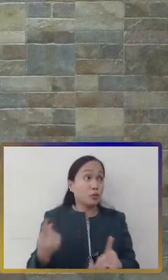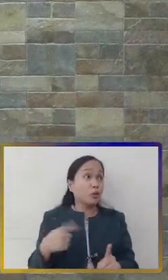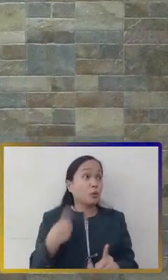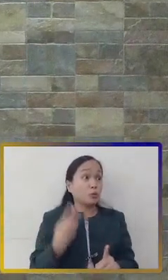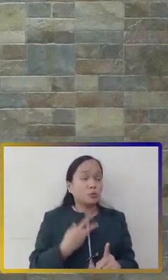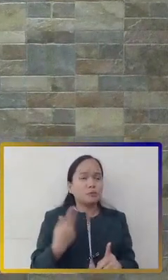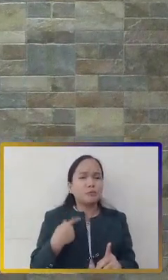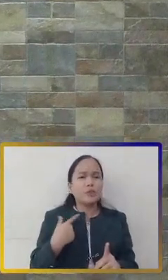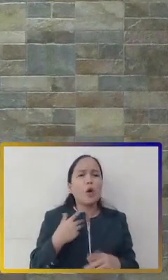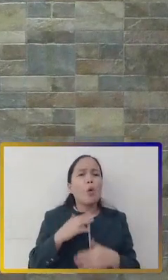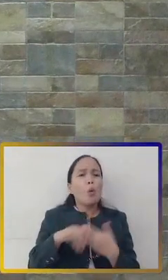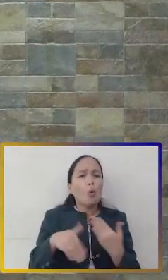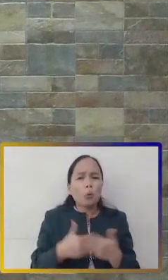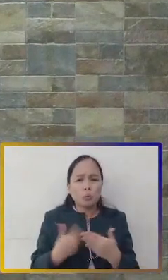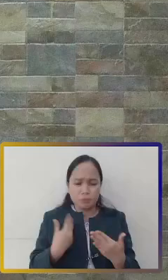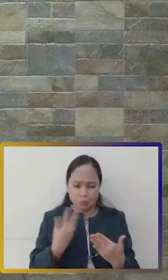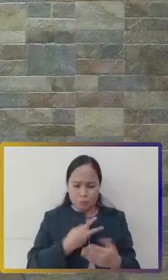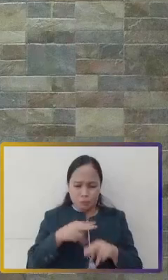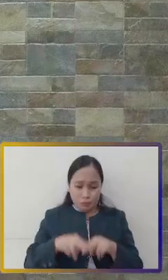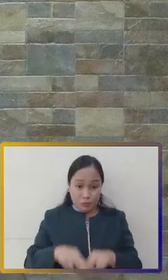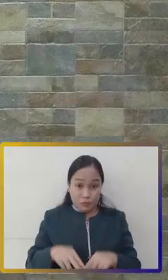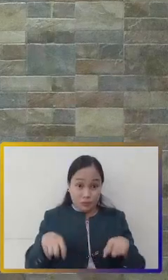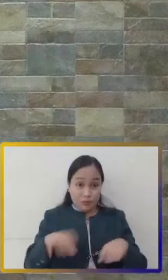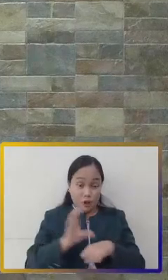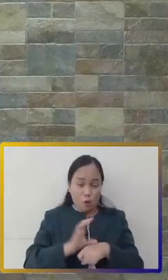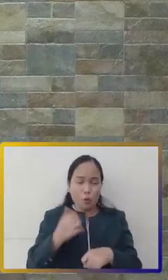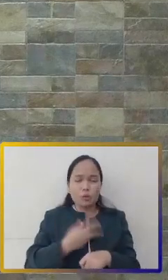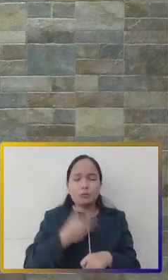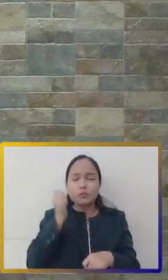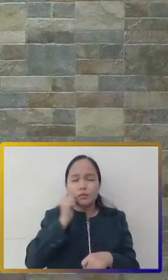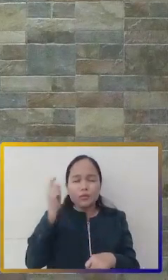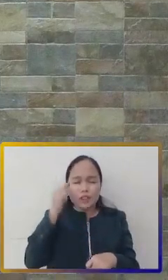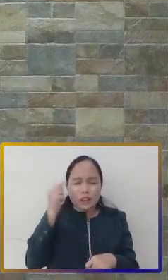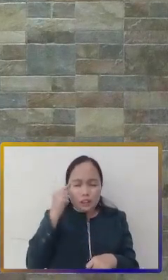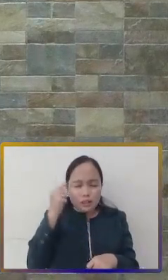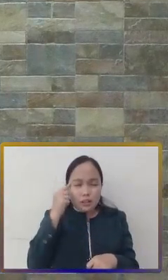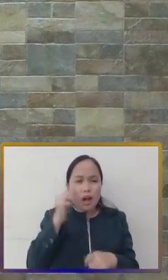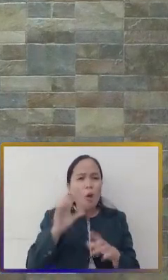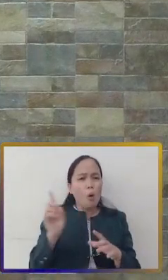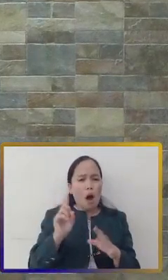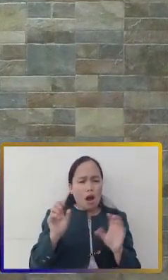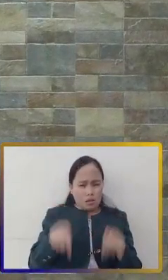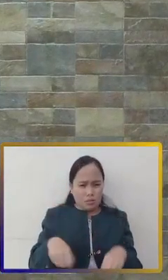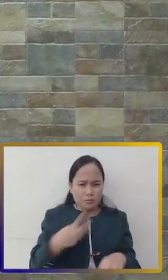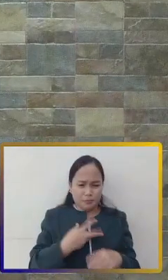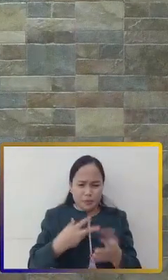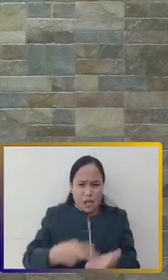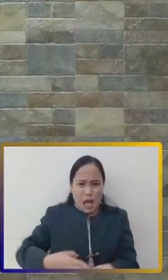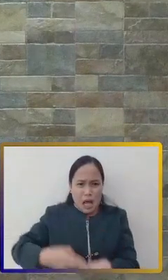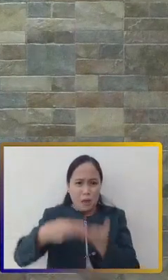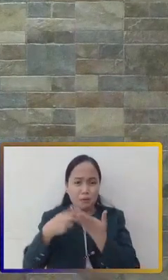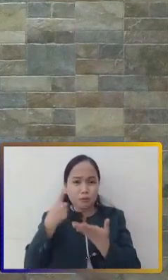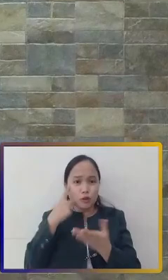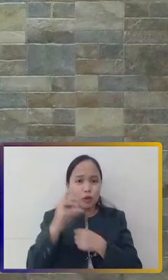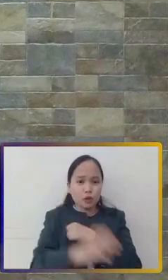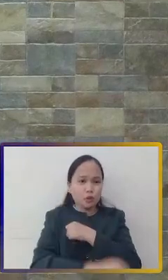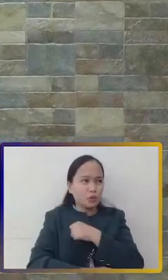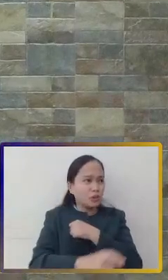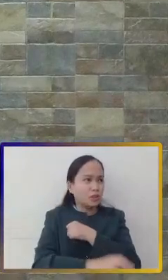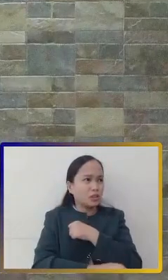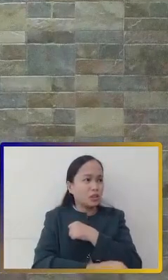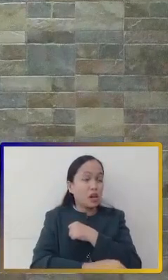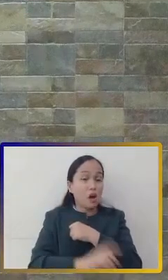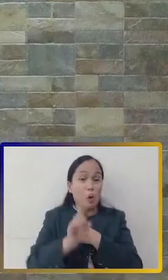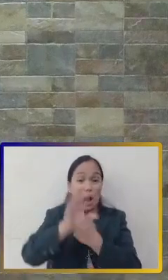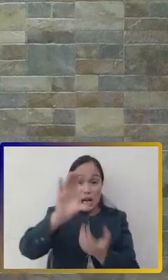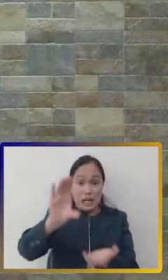loob ng isang simbahan na lagi tayong nag-iisip kung ano ang maitutulong natin para sa bayan. Ang sentro